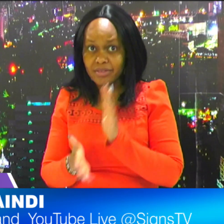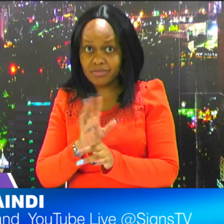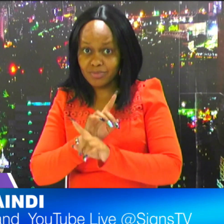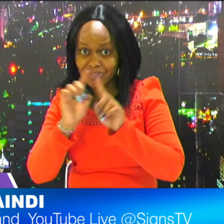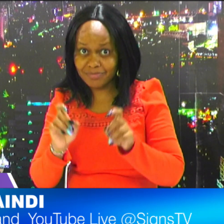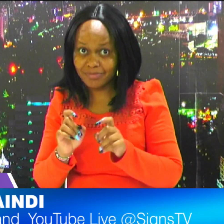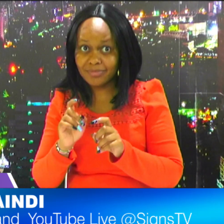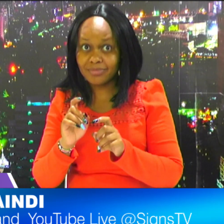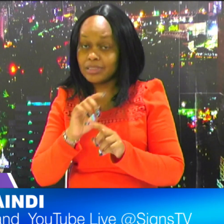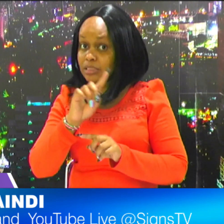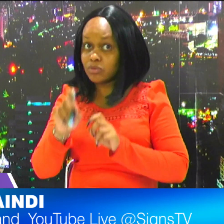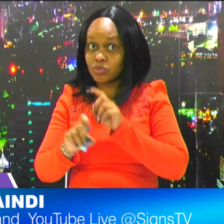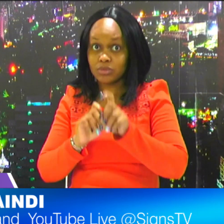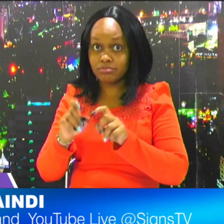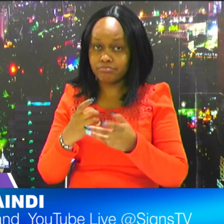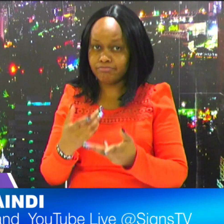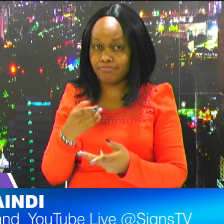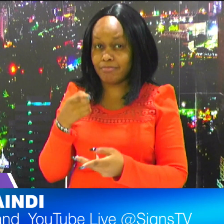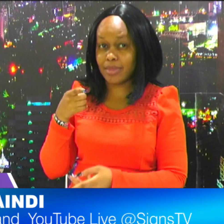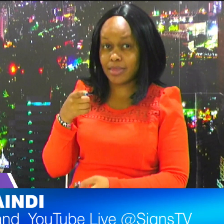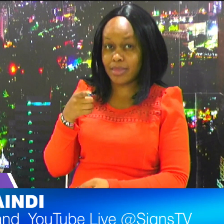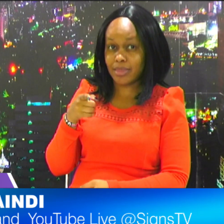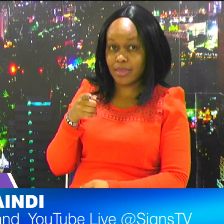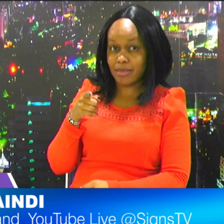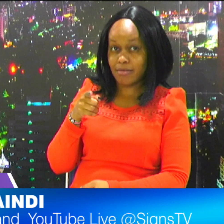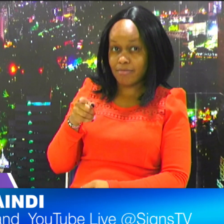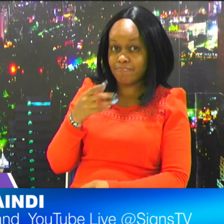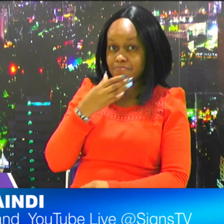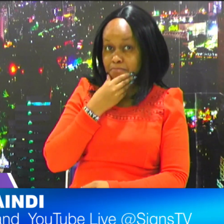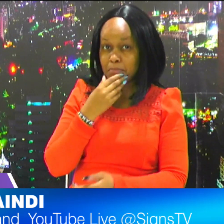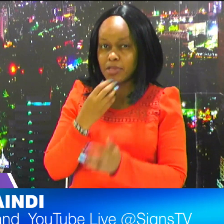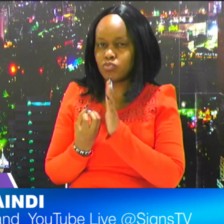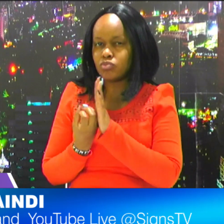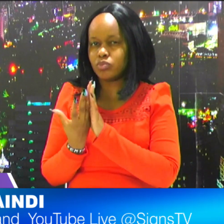the allegations against him without questioning him